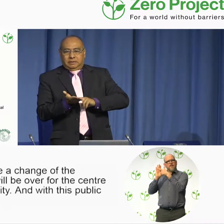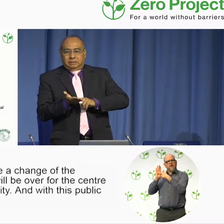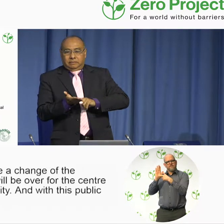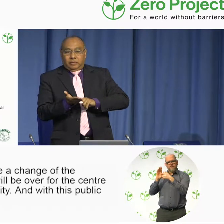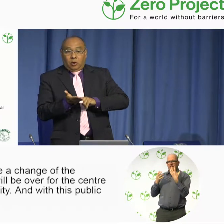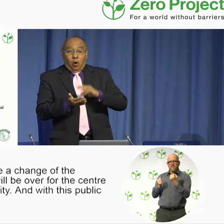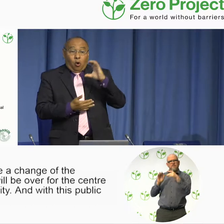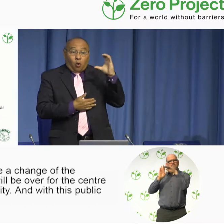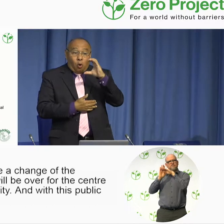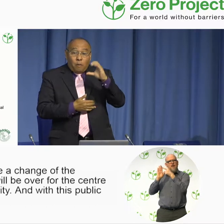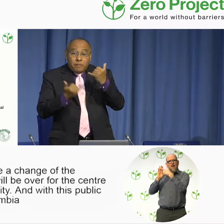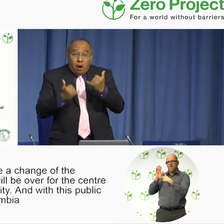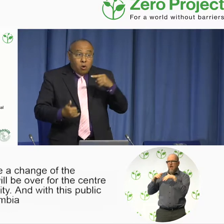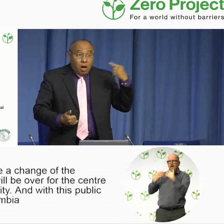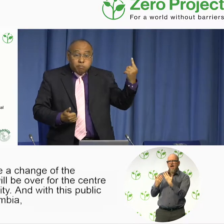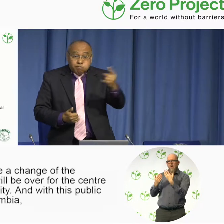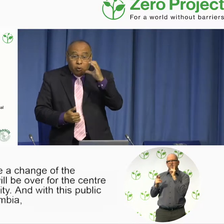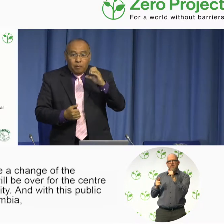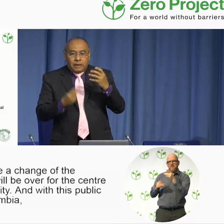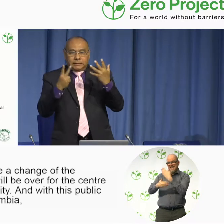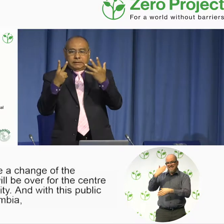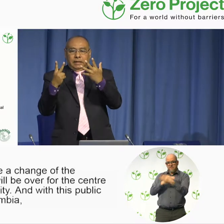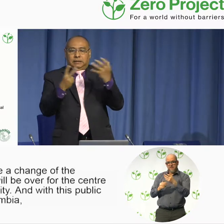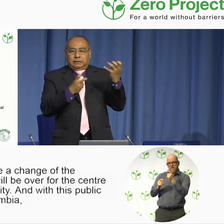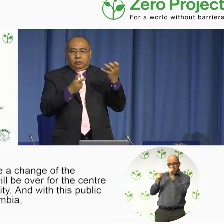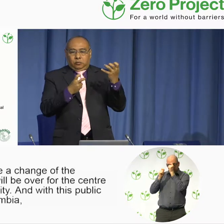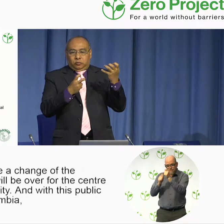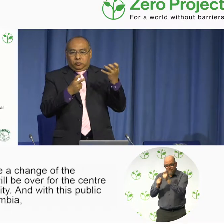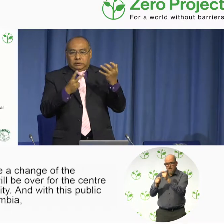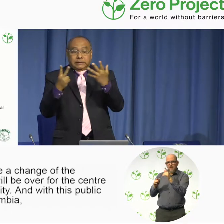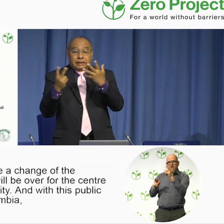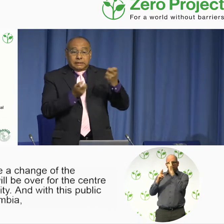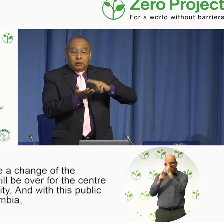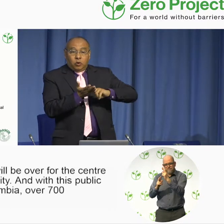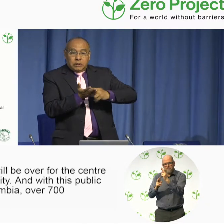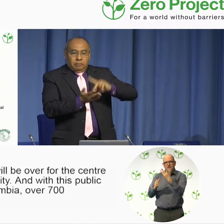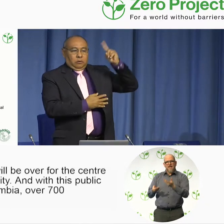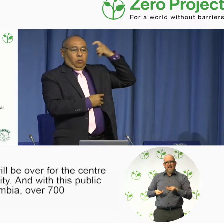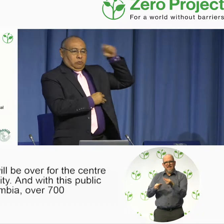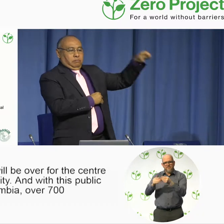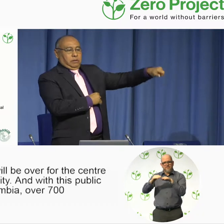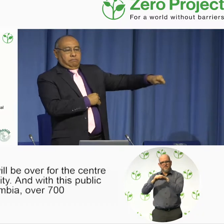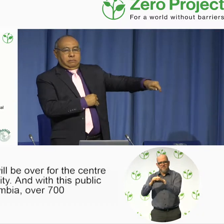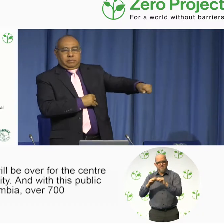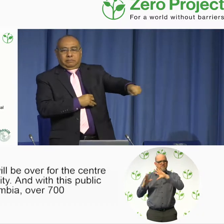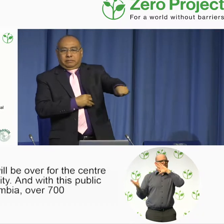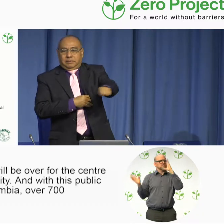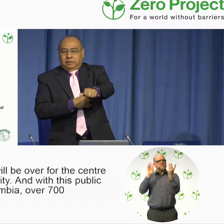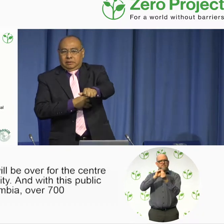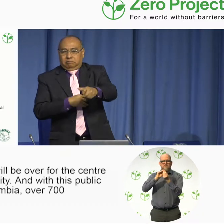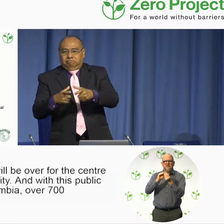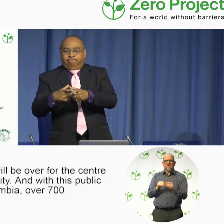the government has found in Colombia all around of 700 interpreters.